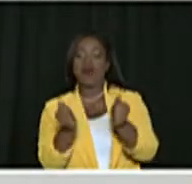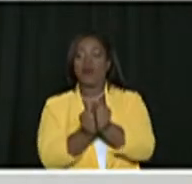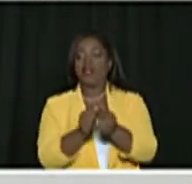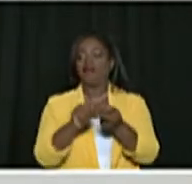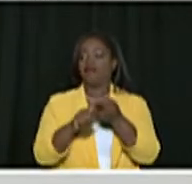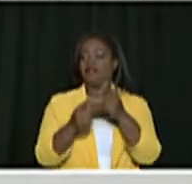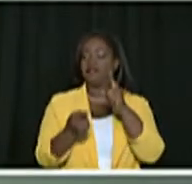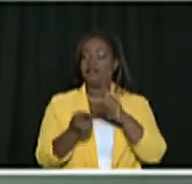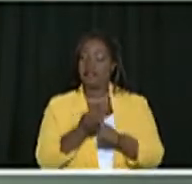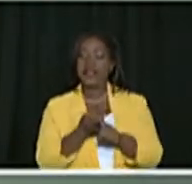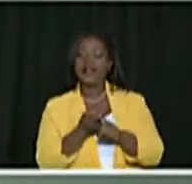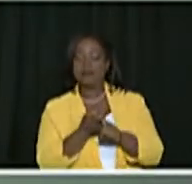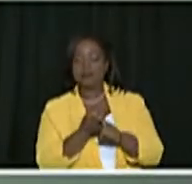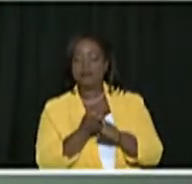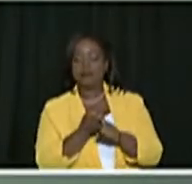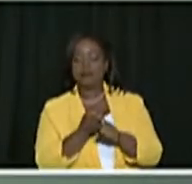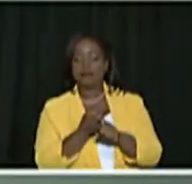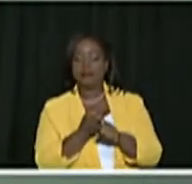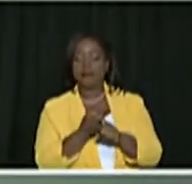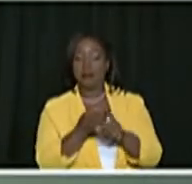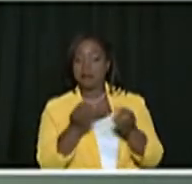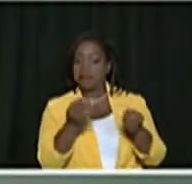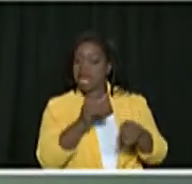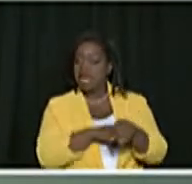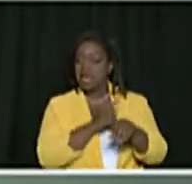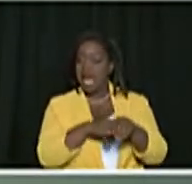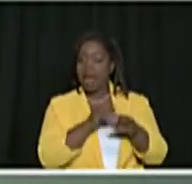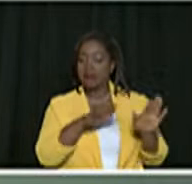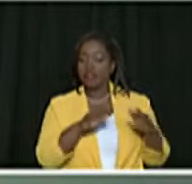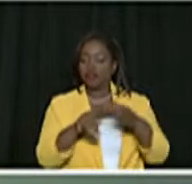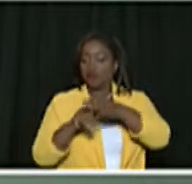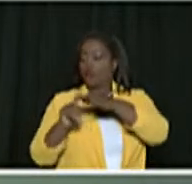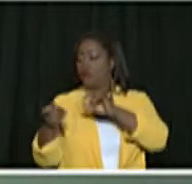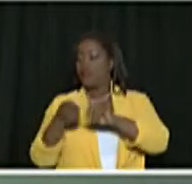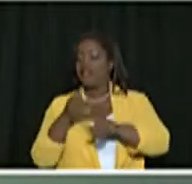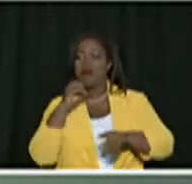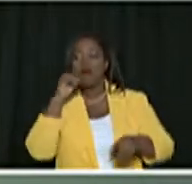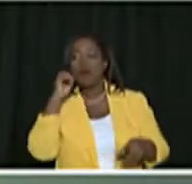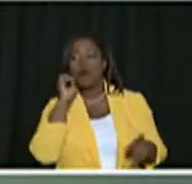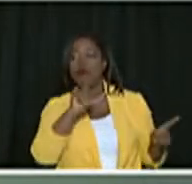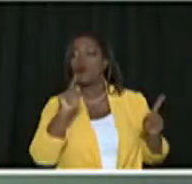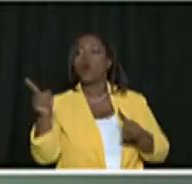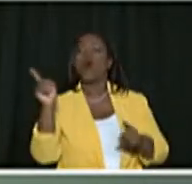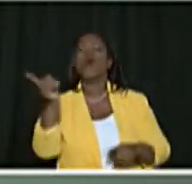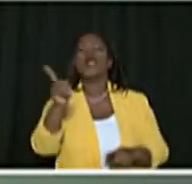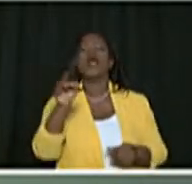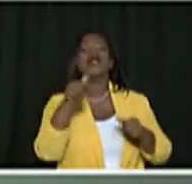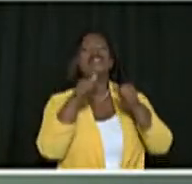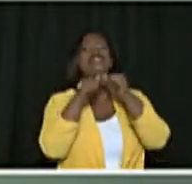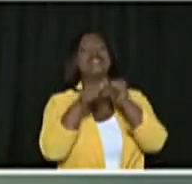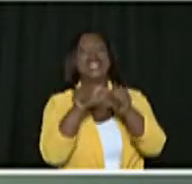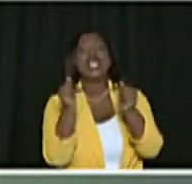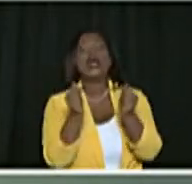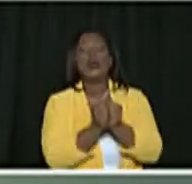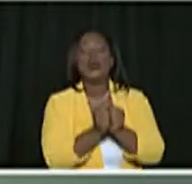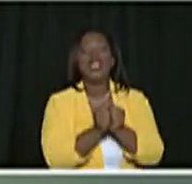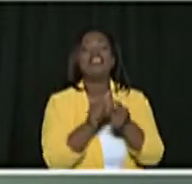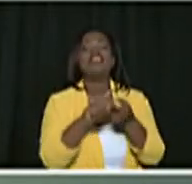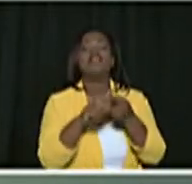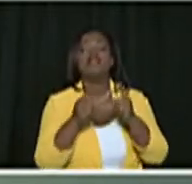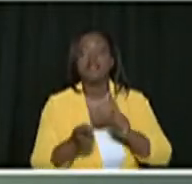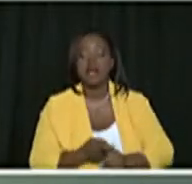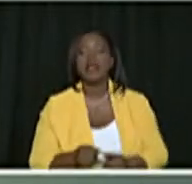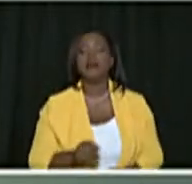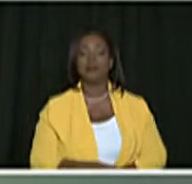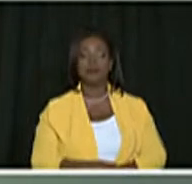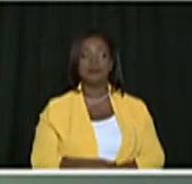children run away from home. They go to stay with friends, which is why it's also important to encourage parents not to harbor children without having a